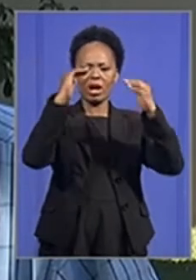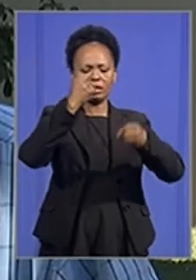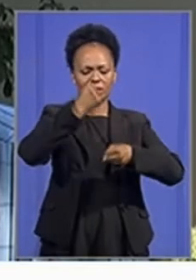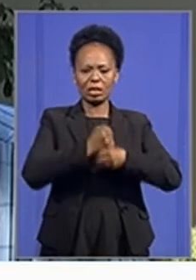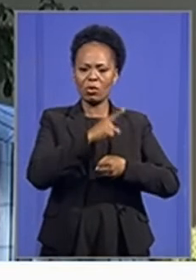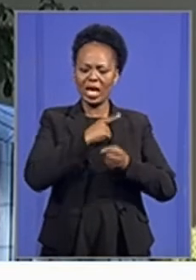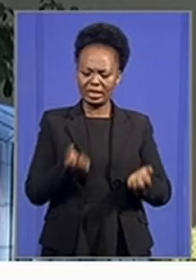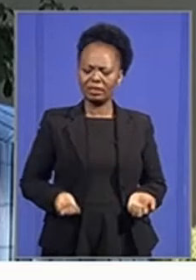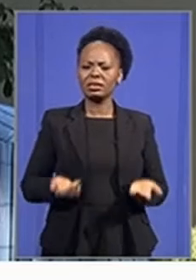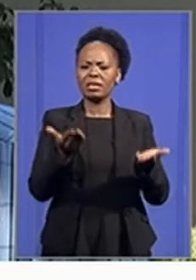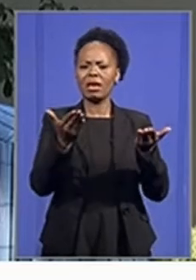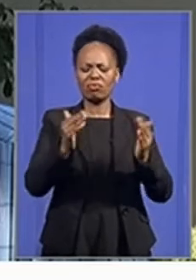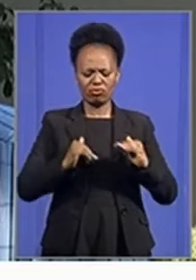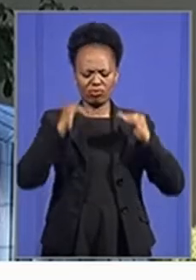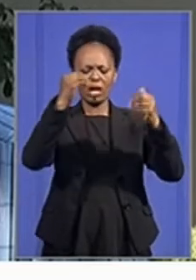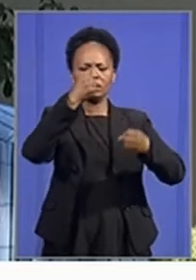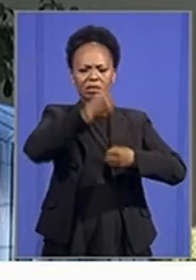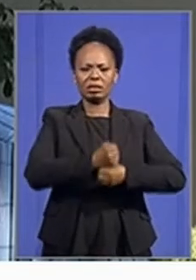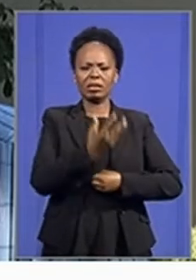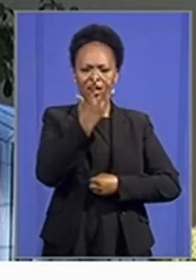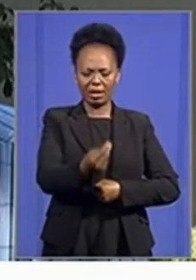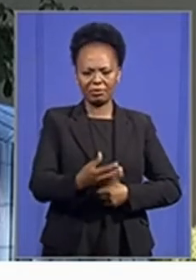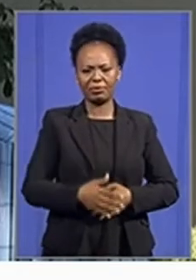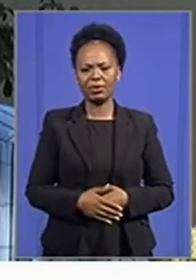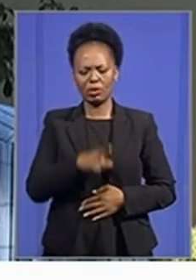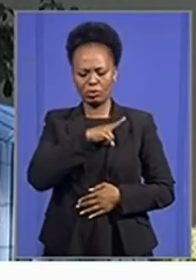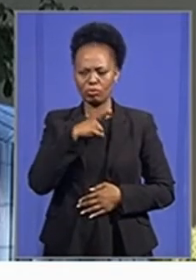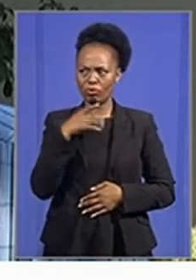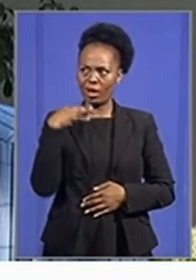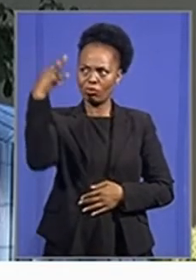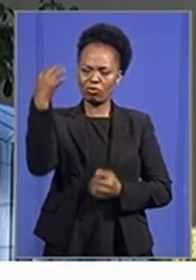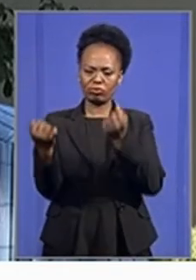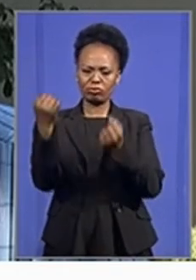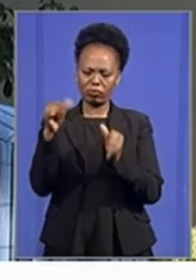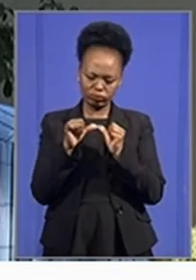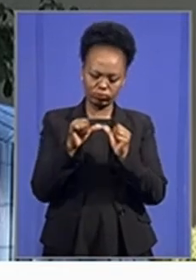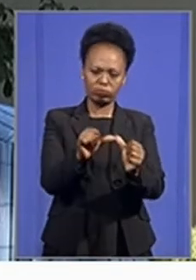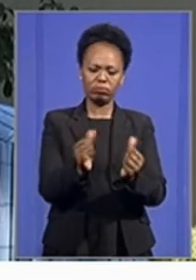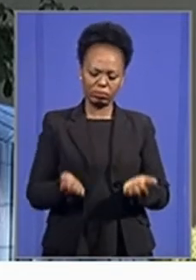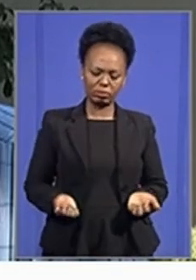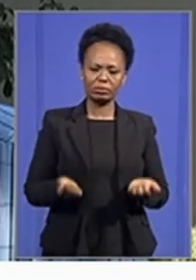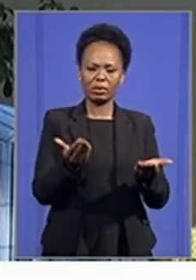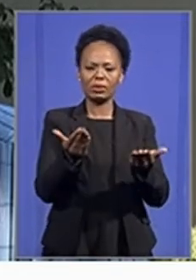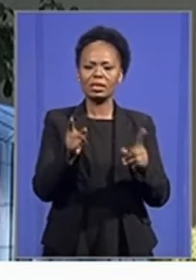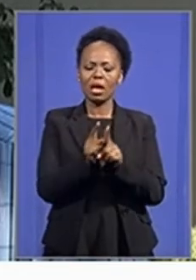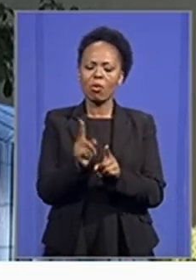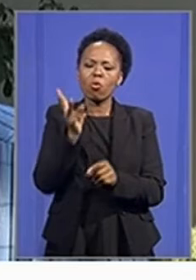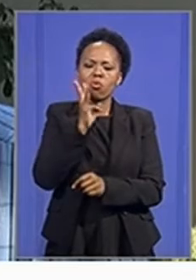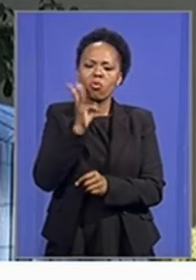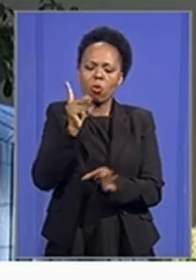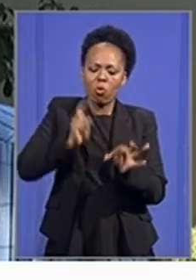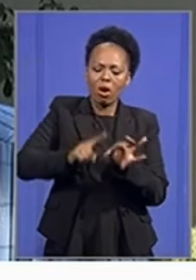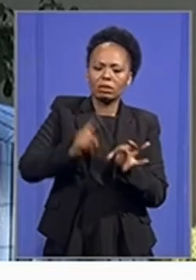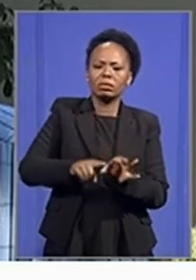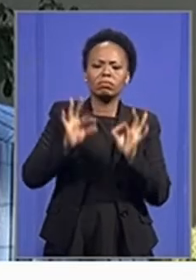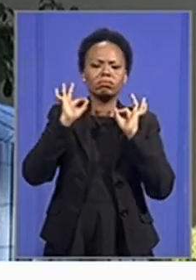there, especially in Koster under Swartregens. The water quality is